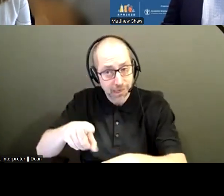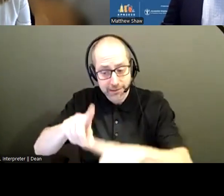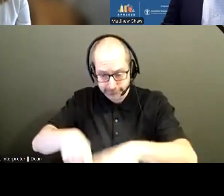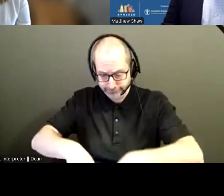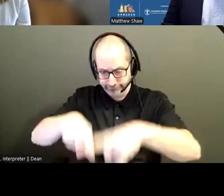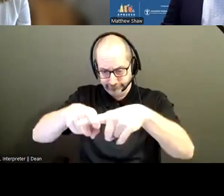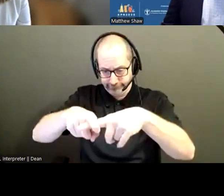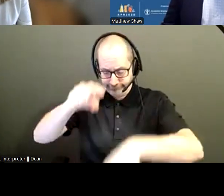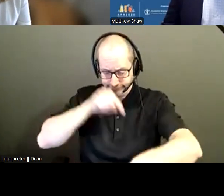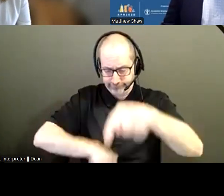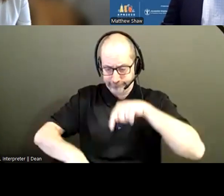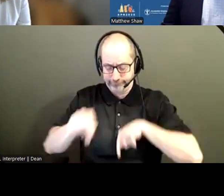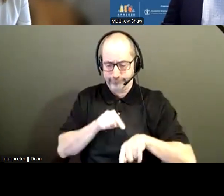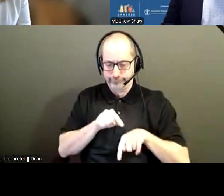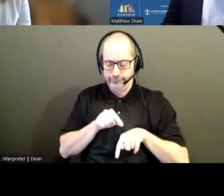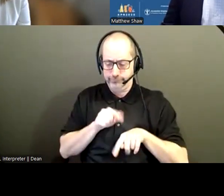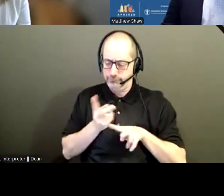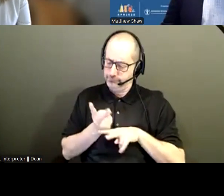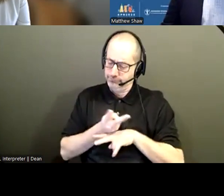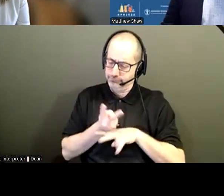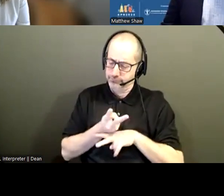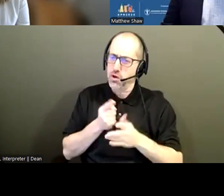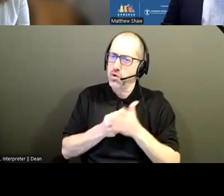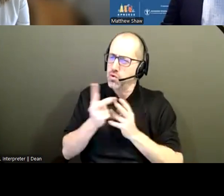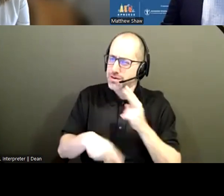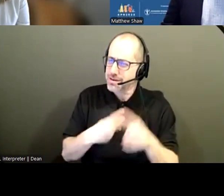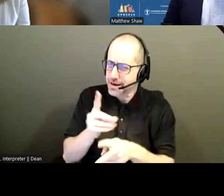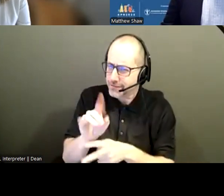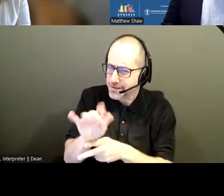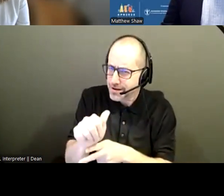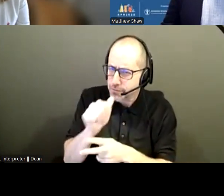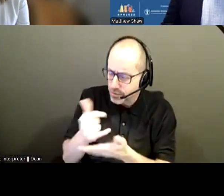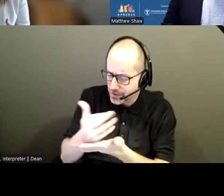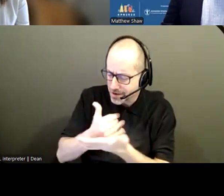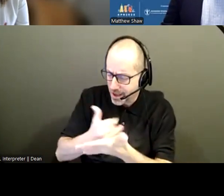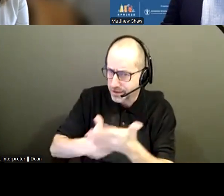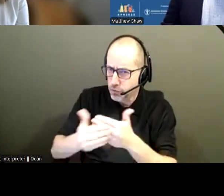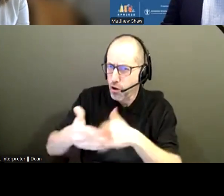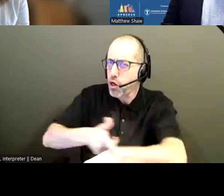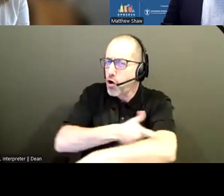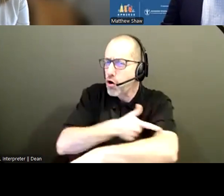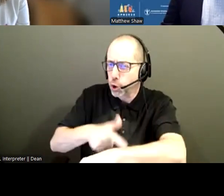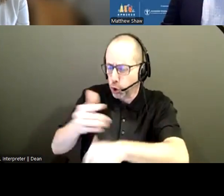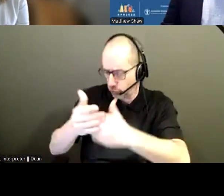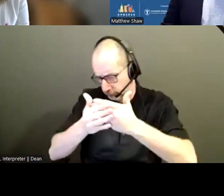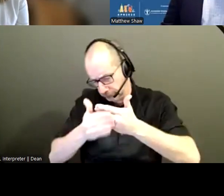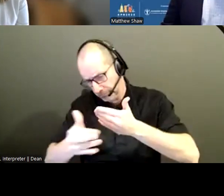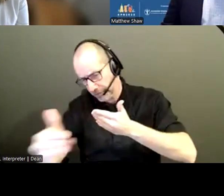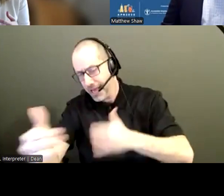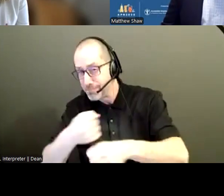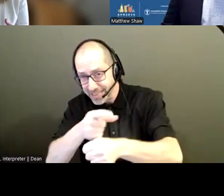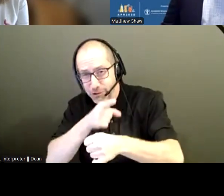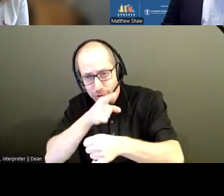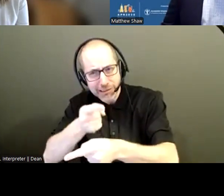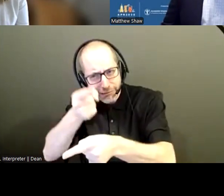what data are we going to collect over the long term, and let's make sure that we are collecting the right